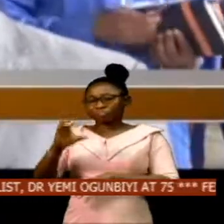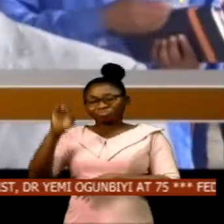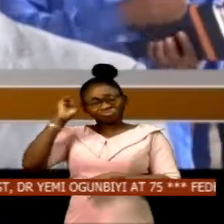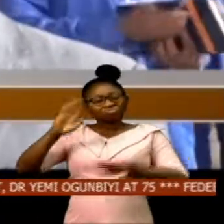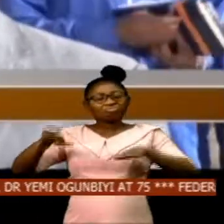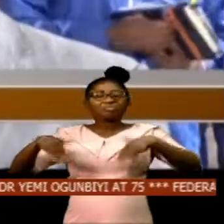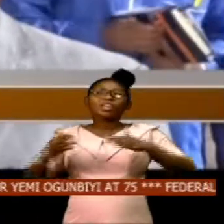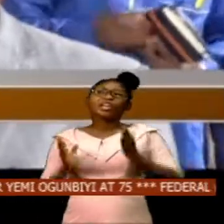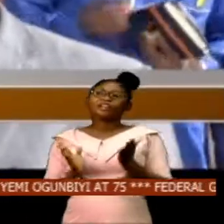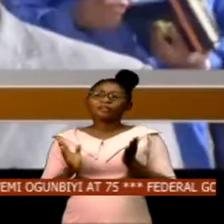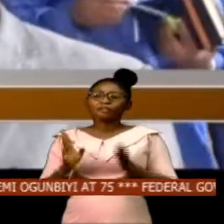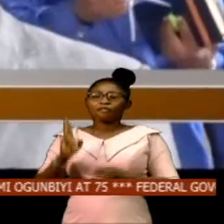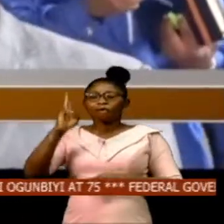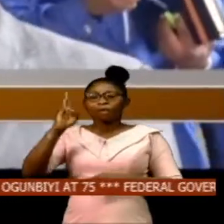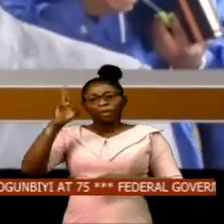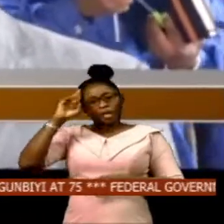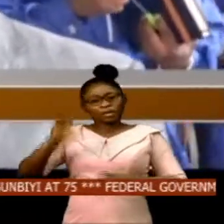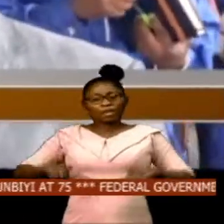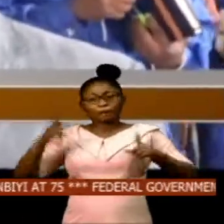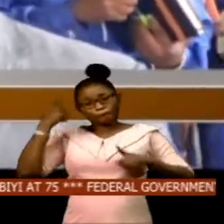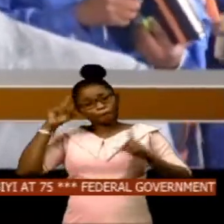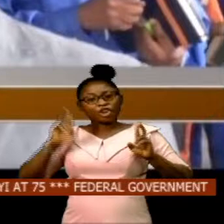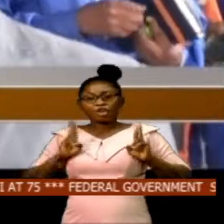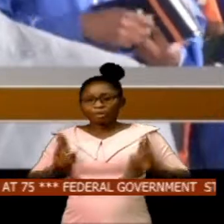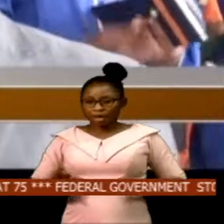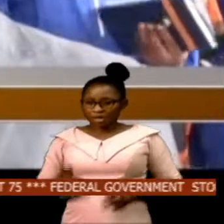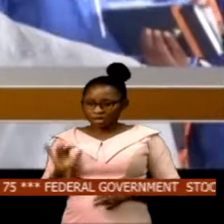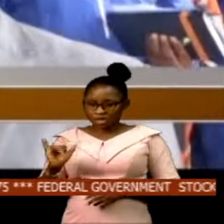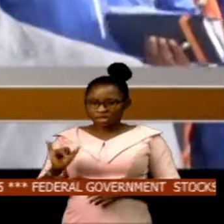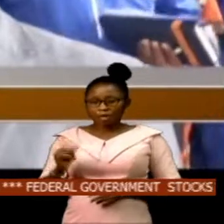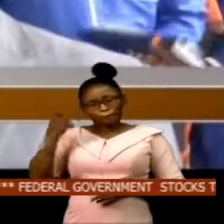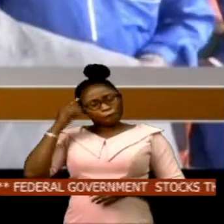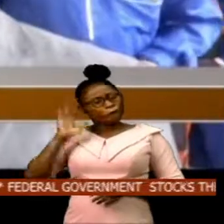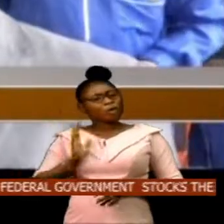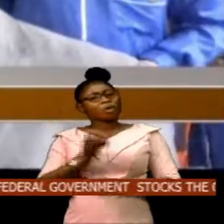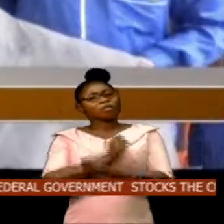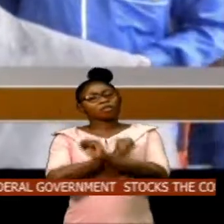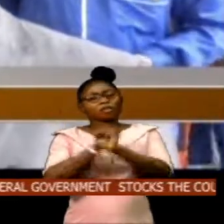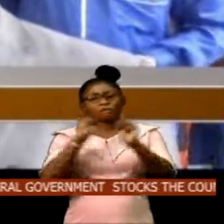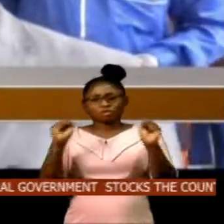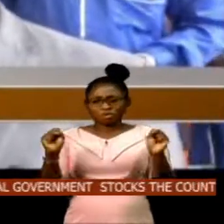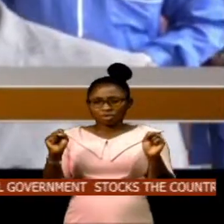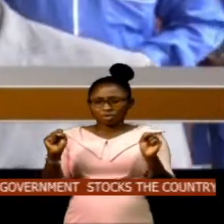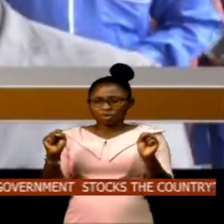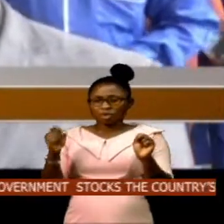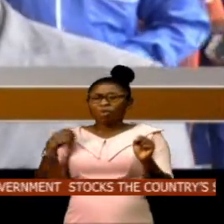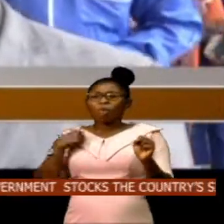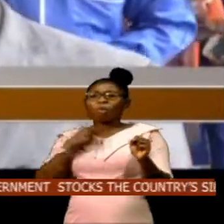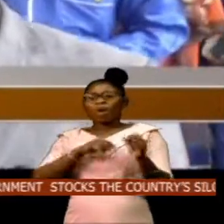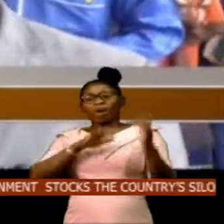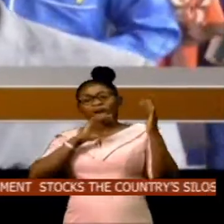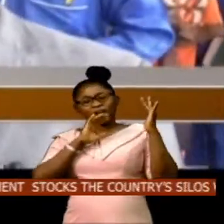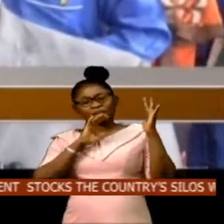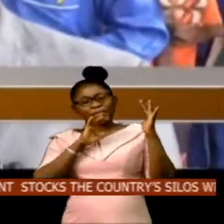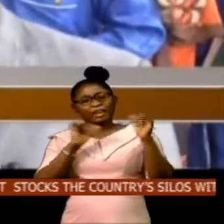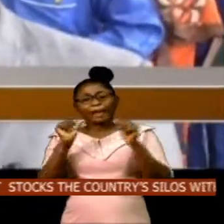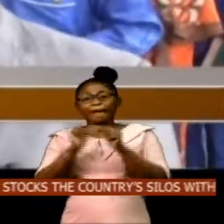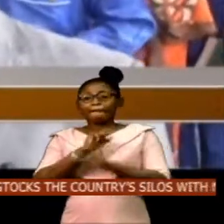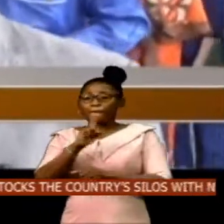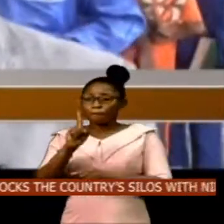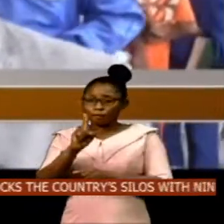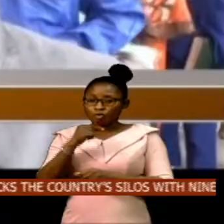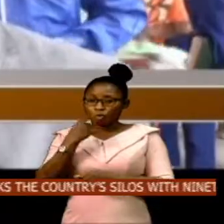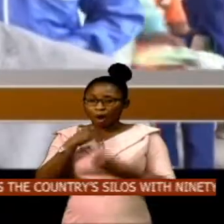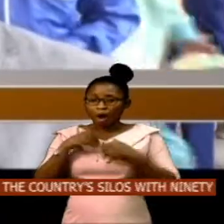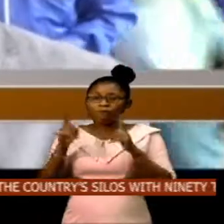He gave his life for humanity. He gave his life for our salvation. We're expecting for everyone who